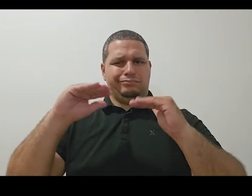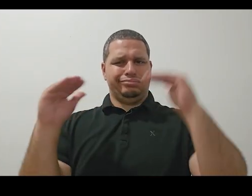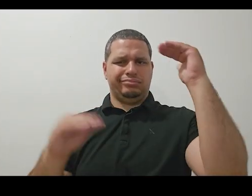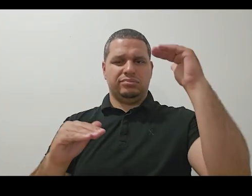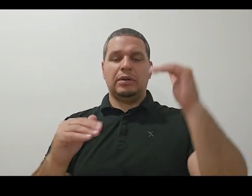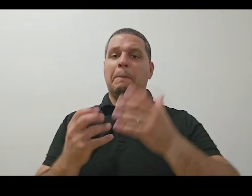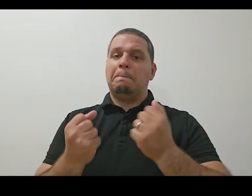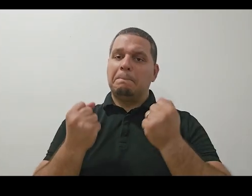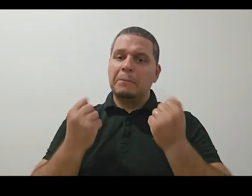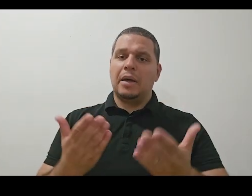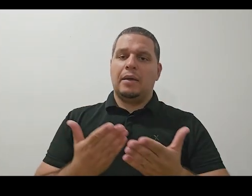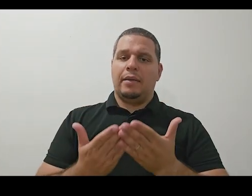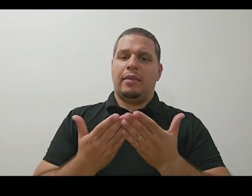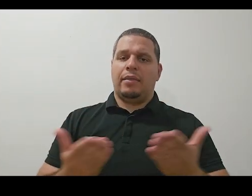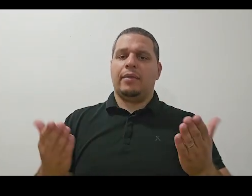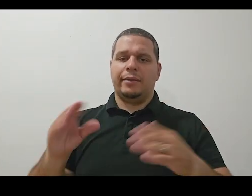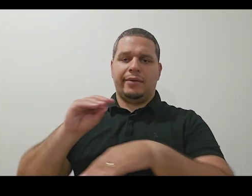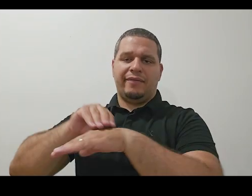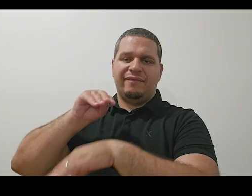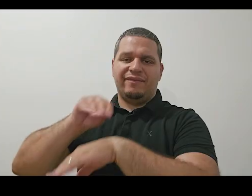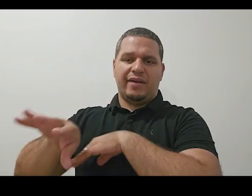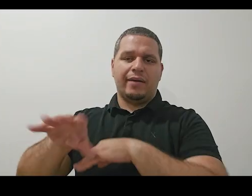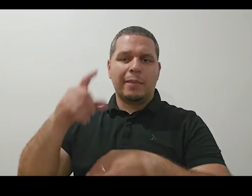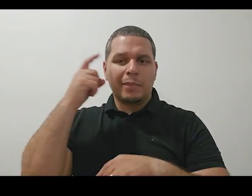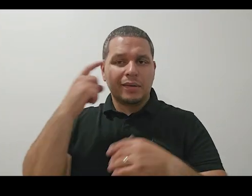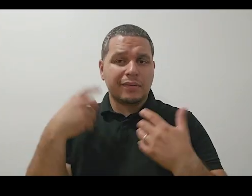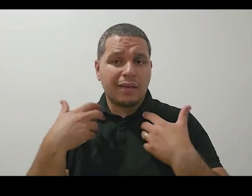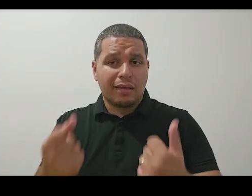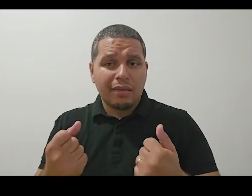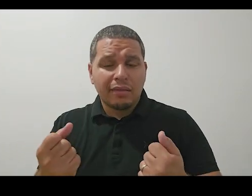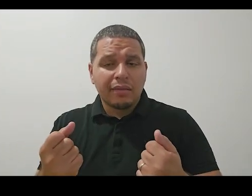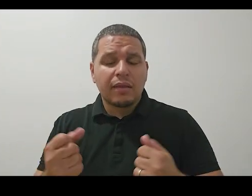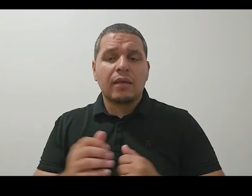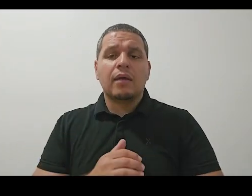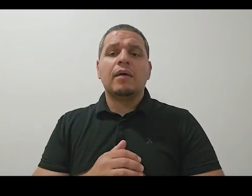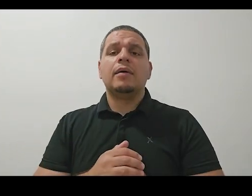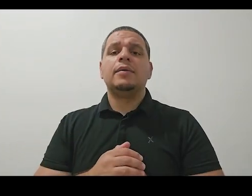affect mental health and